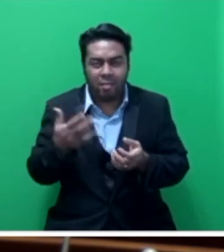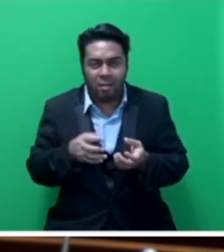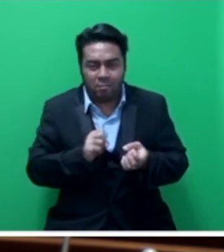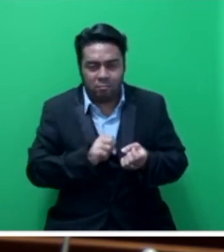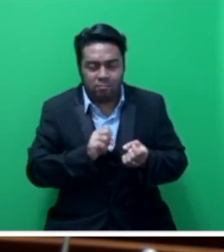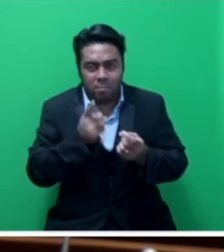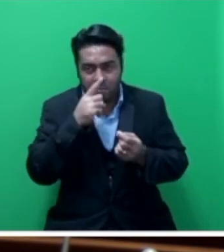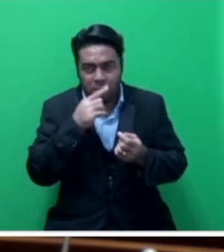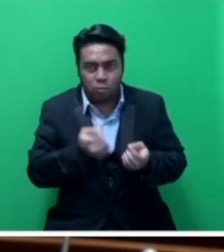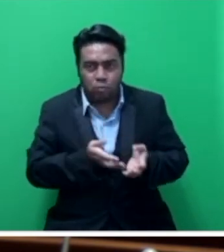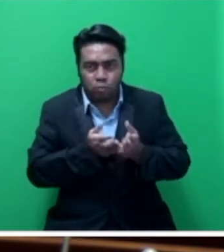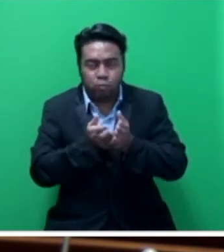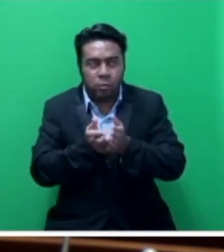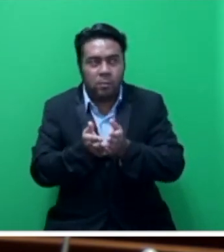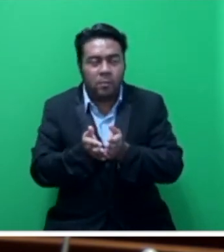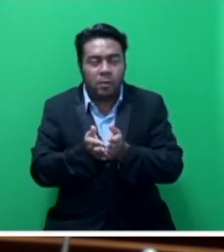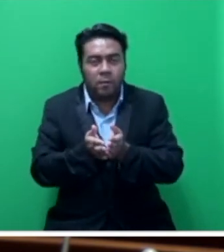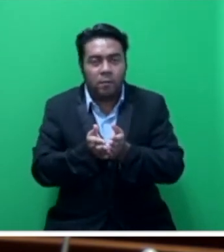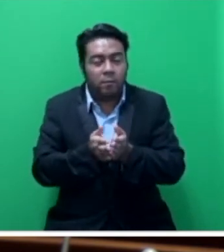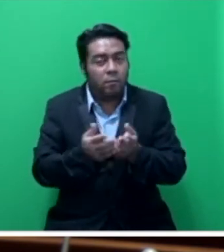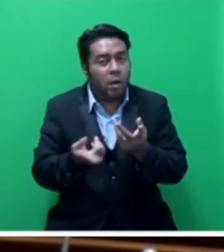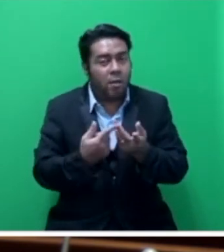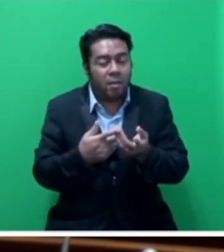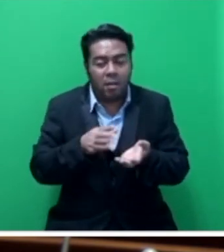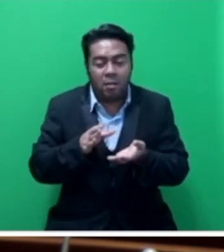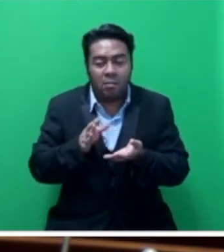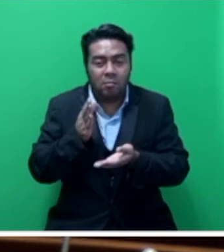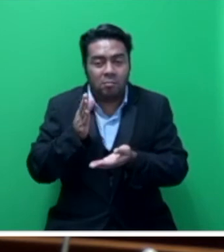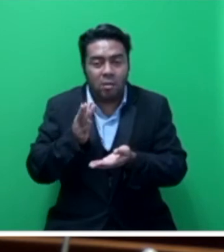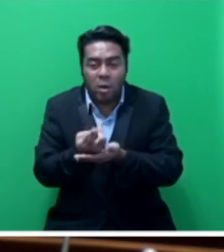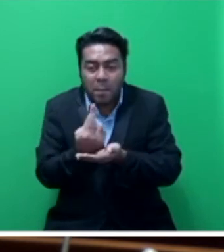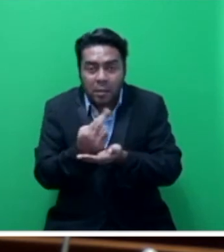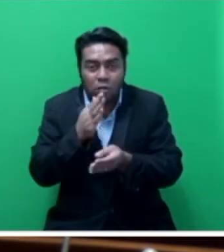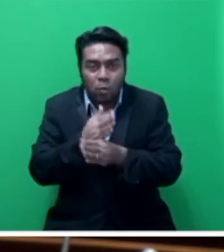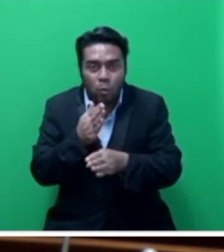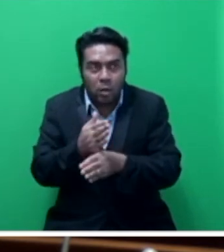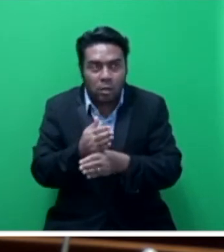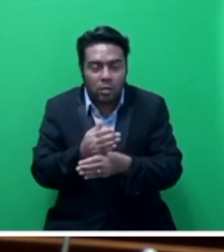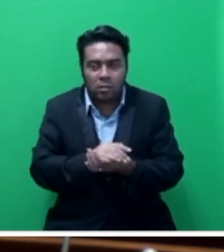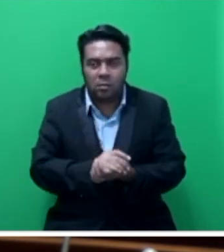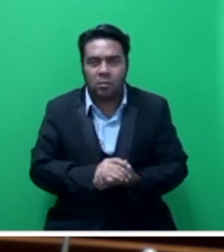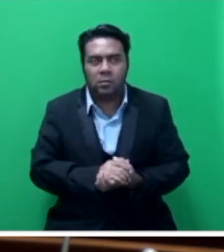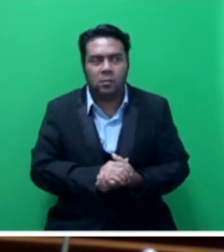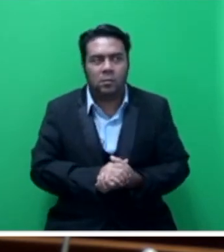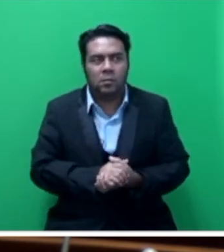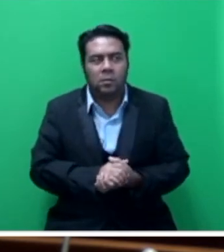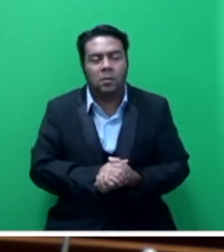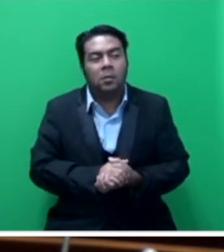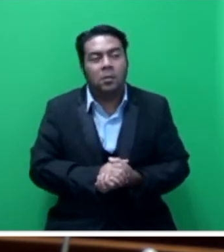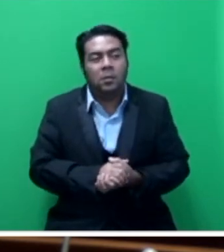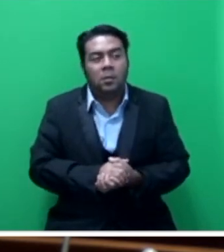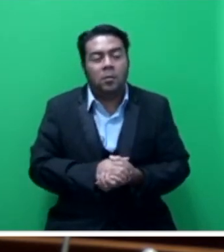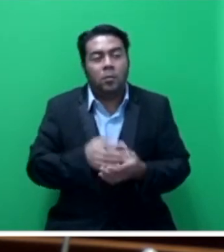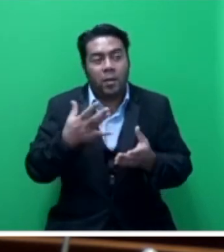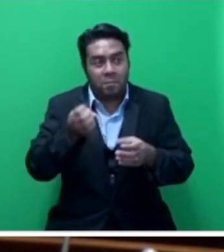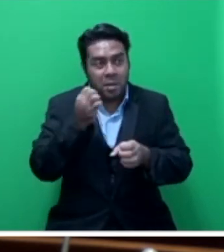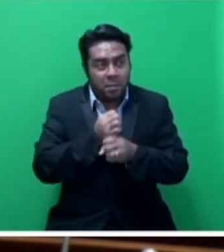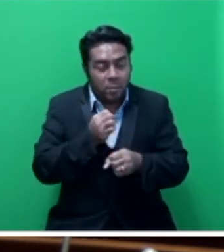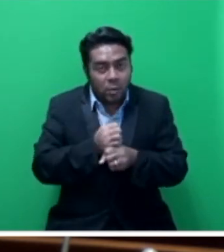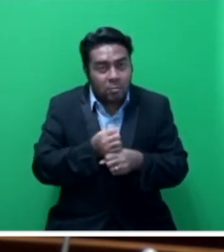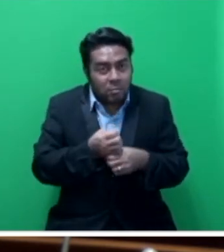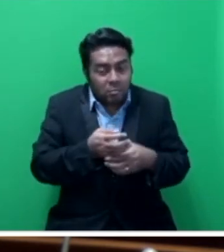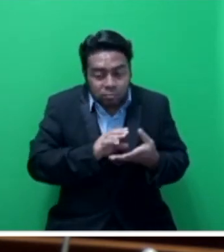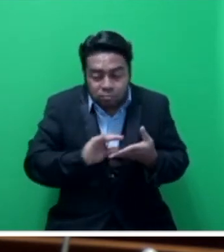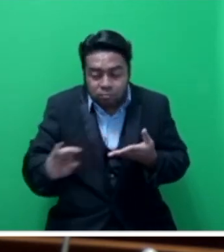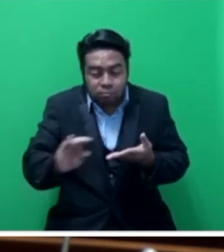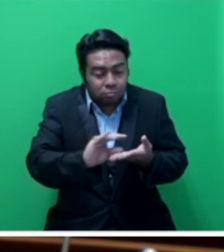officers for relief distribution and rehabilitation works. The GSS, Honourable Speaker, sir, has since its existence been deployed to supply